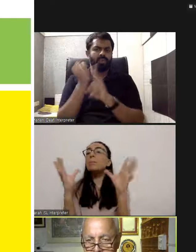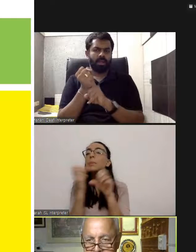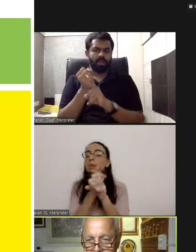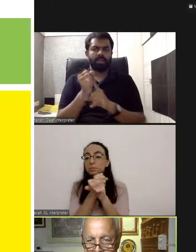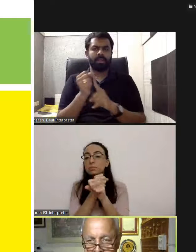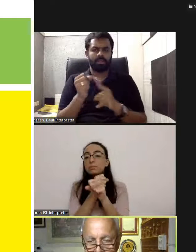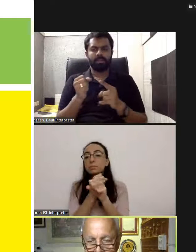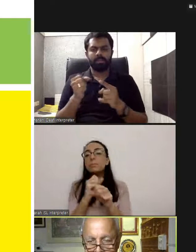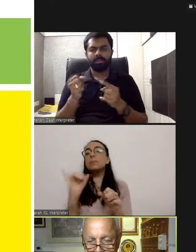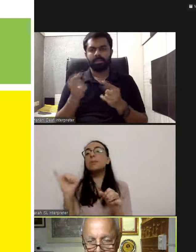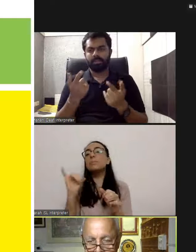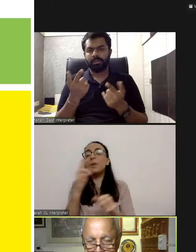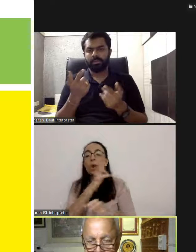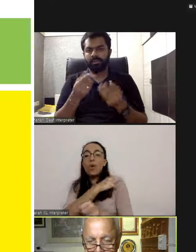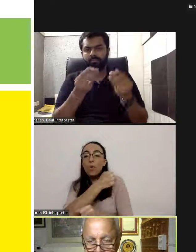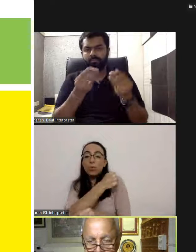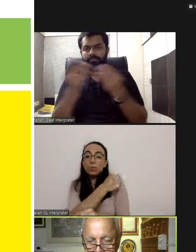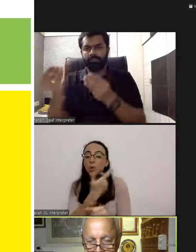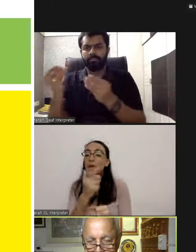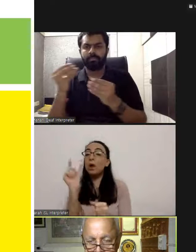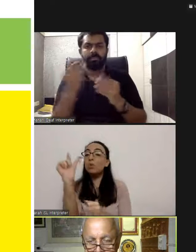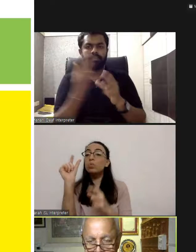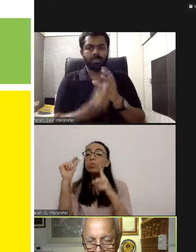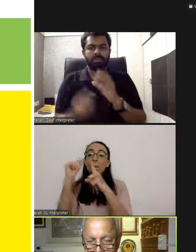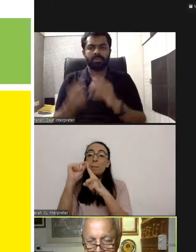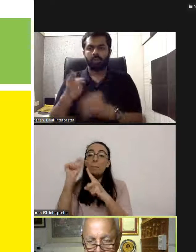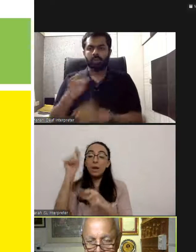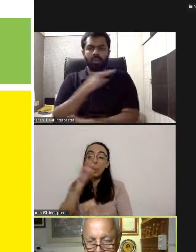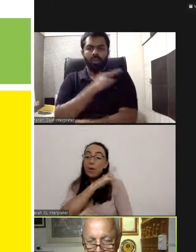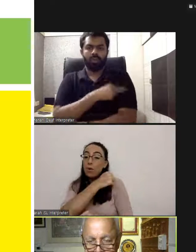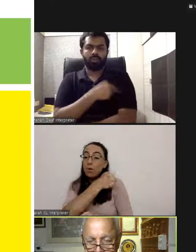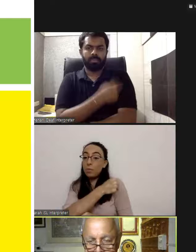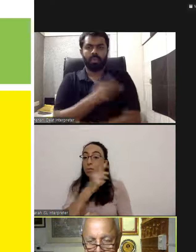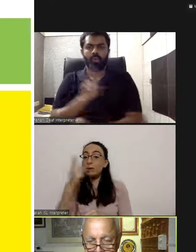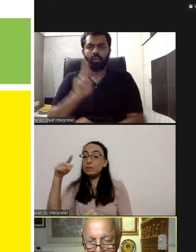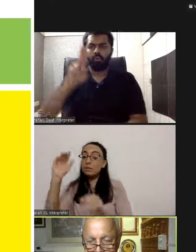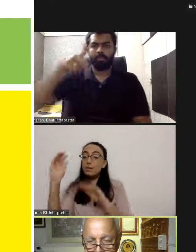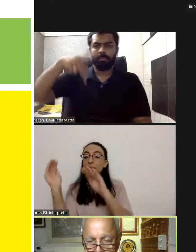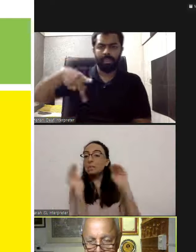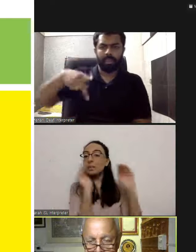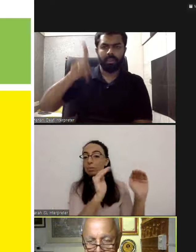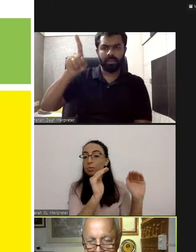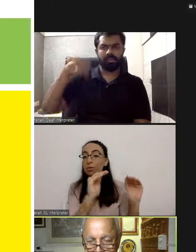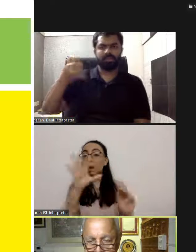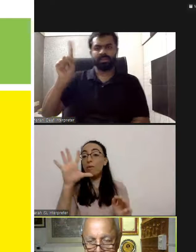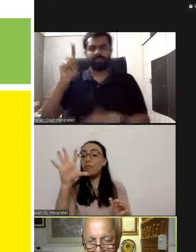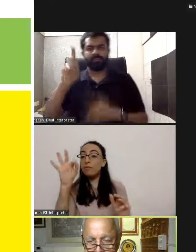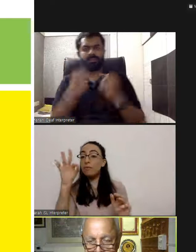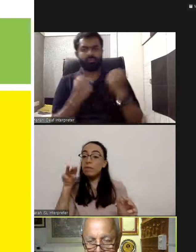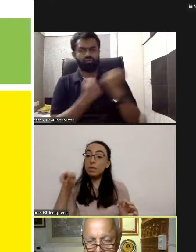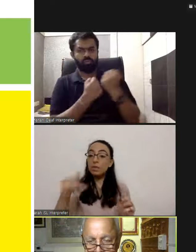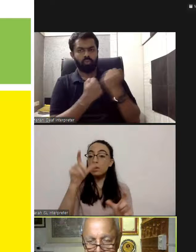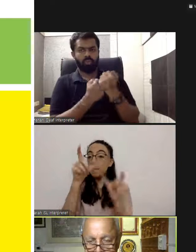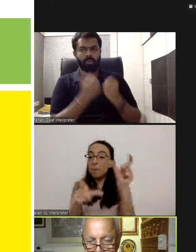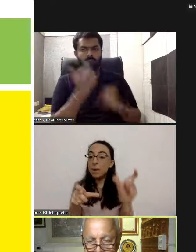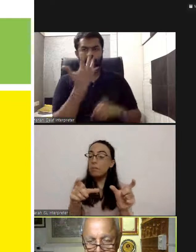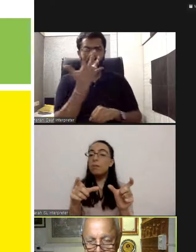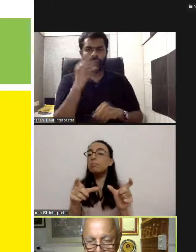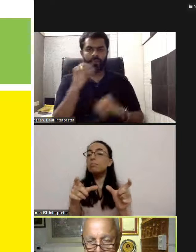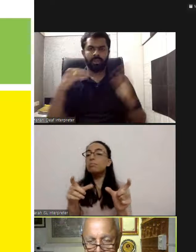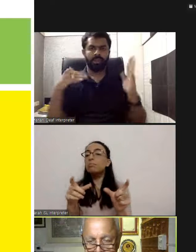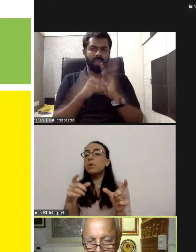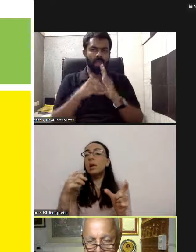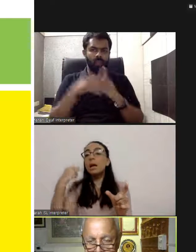additional health center in UP is supposed to support 50,000 people. But what happens is because